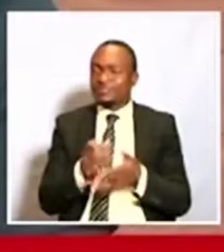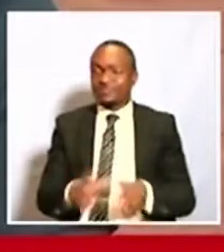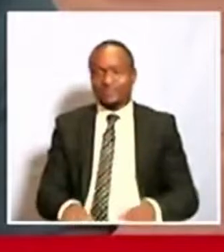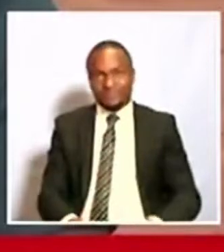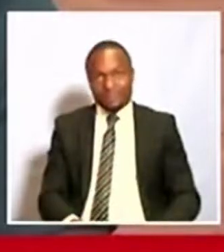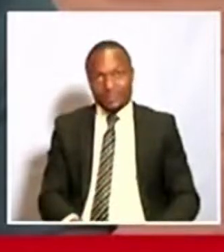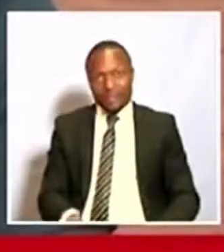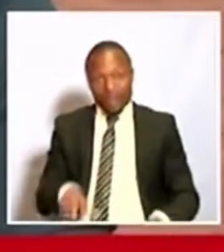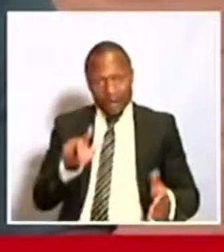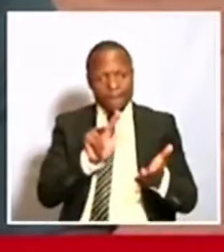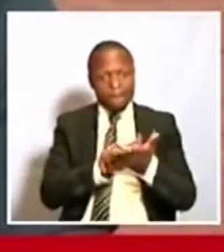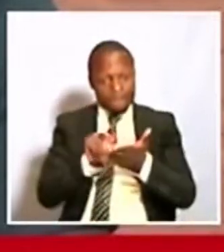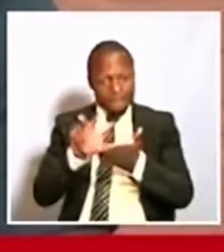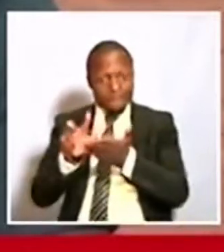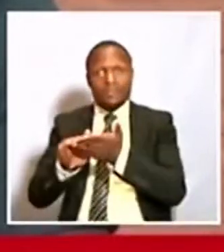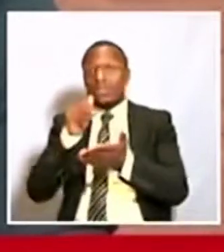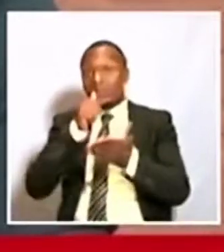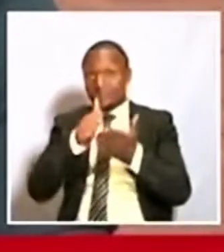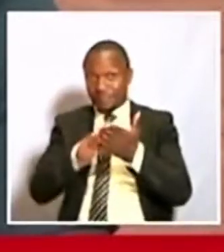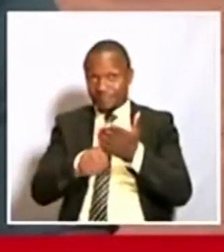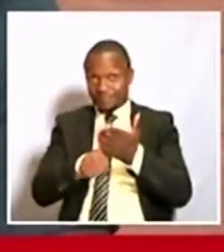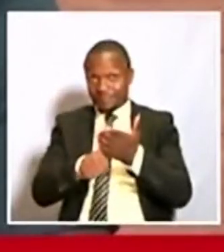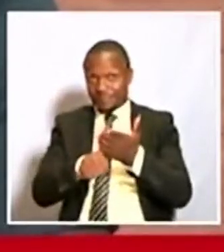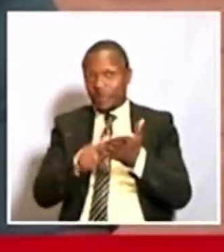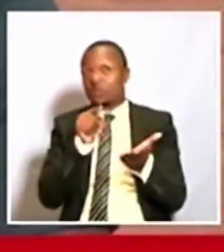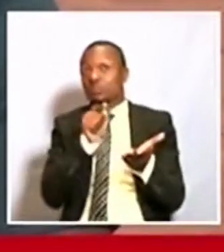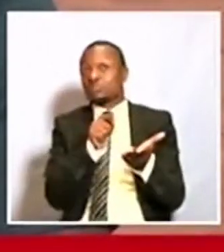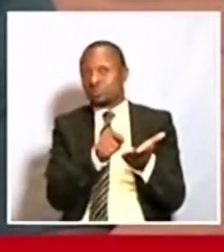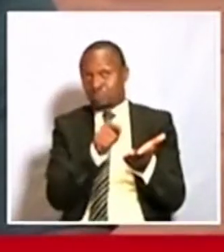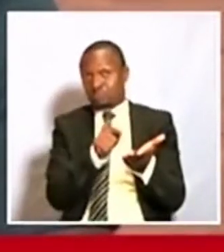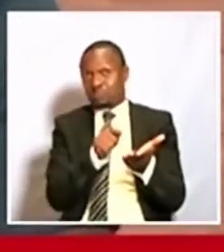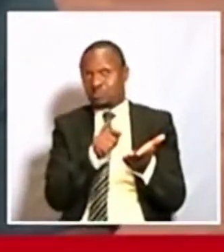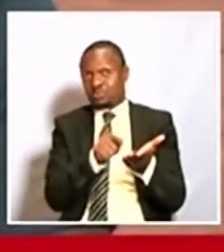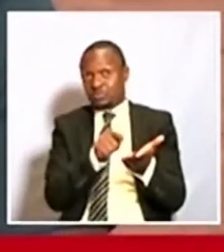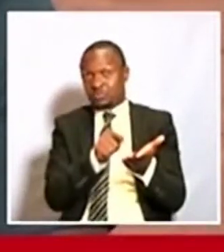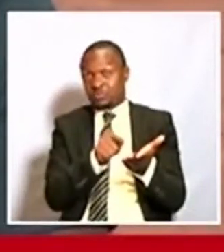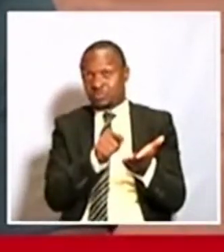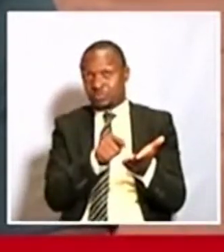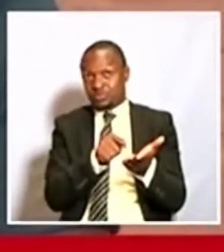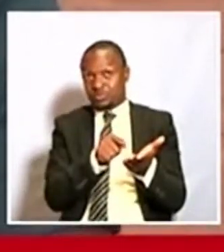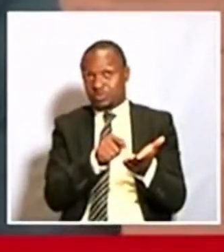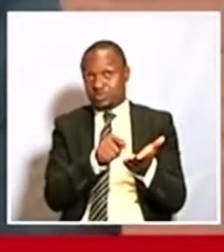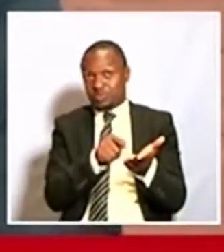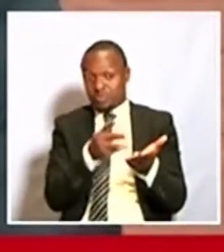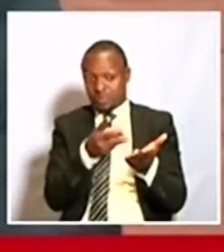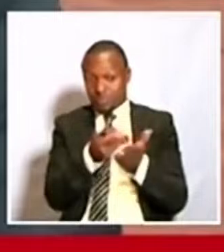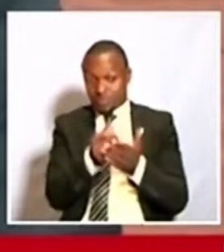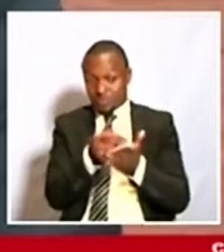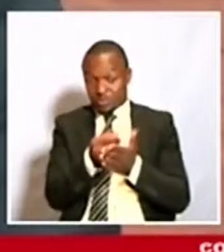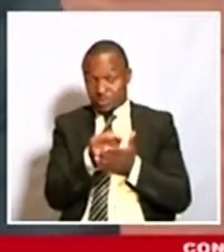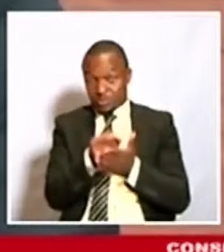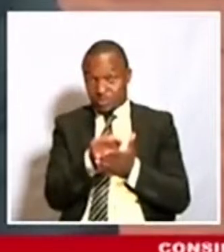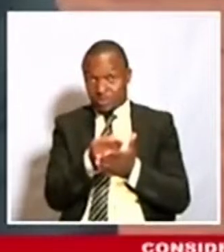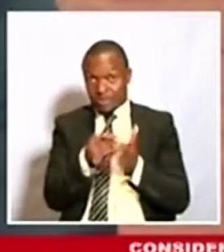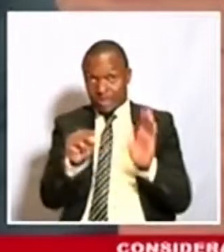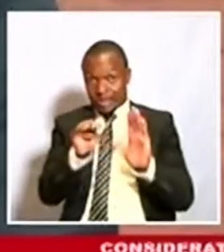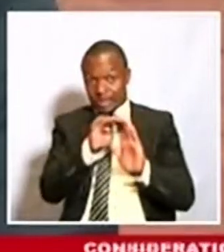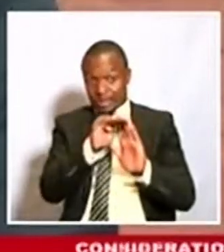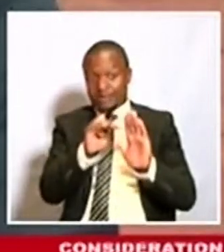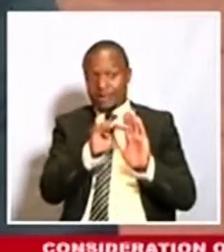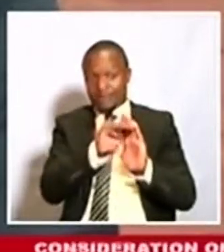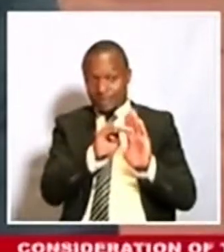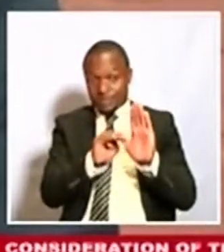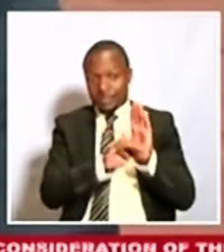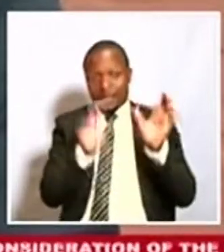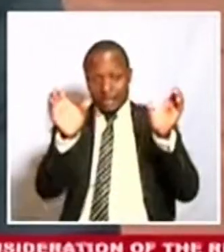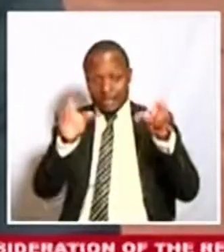of the approval letter for this deviation of funding, and also a list of